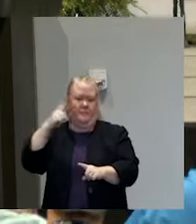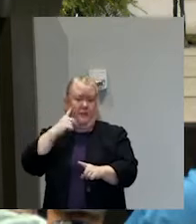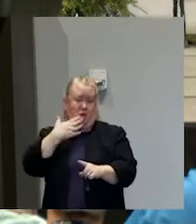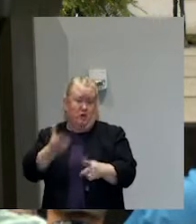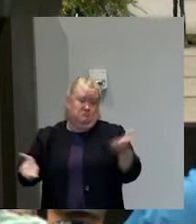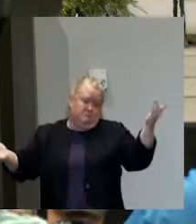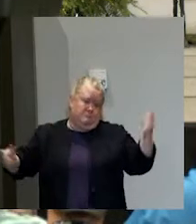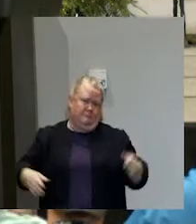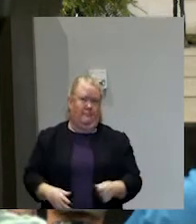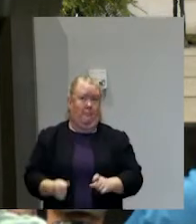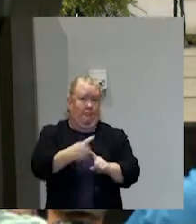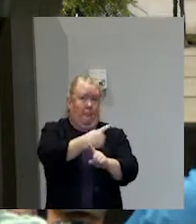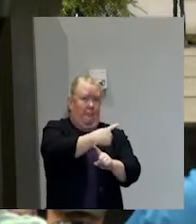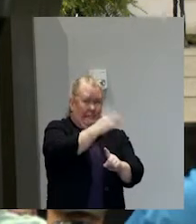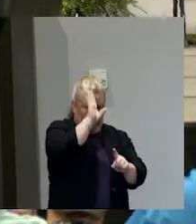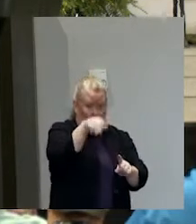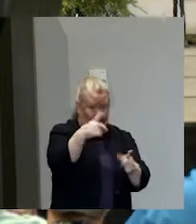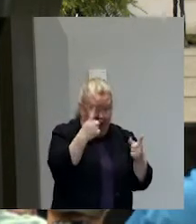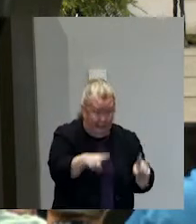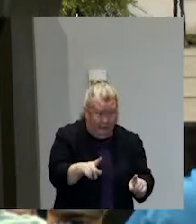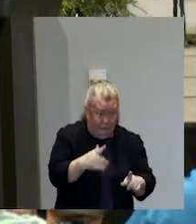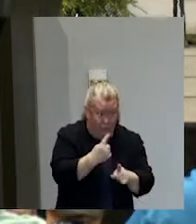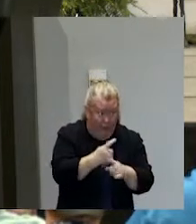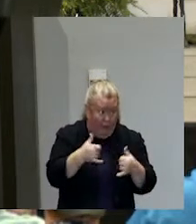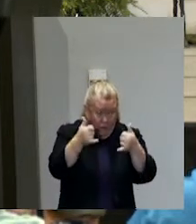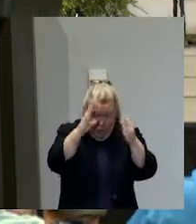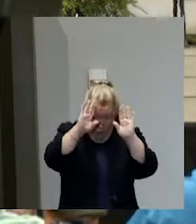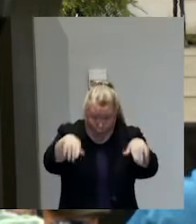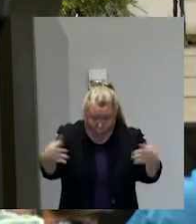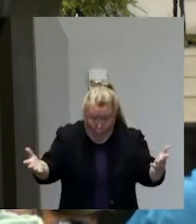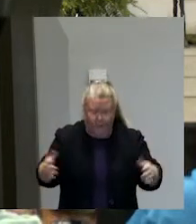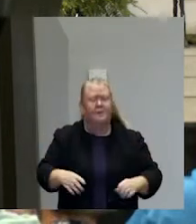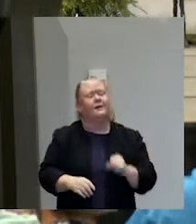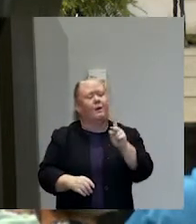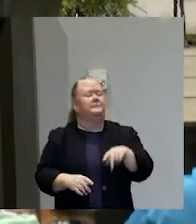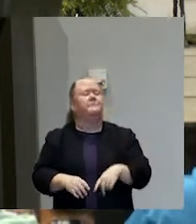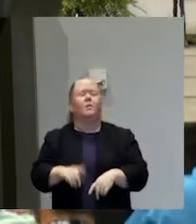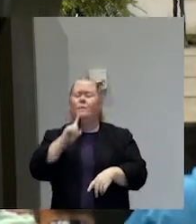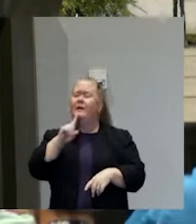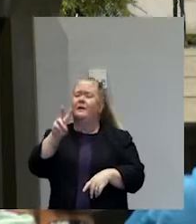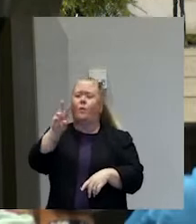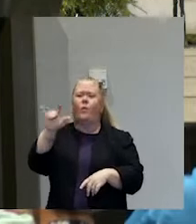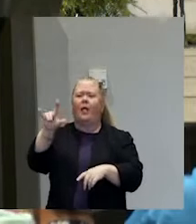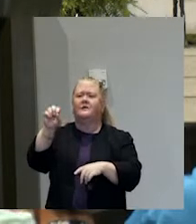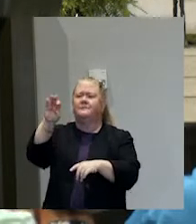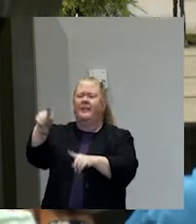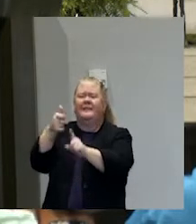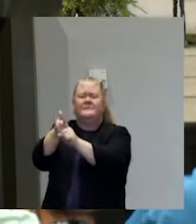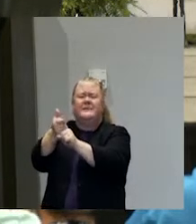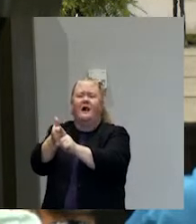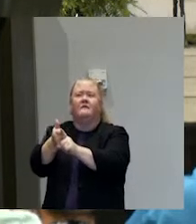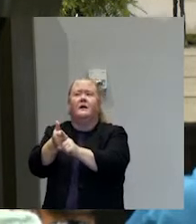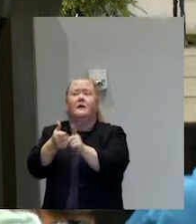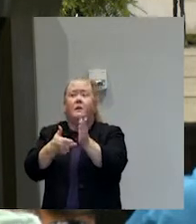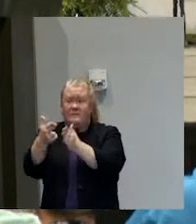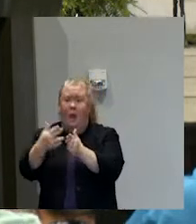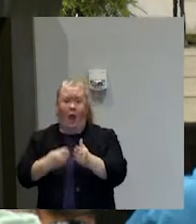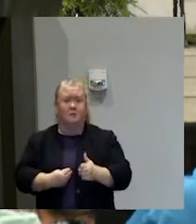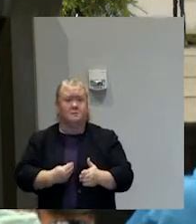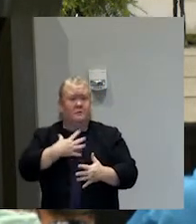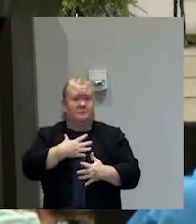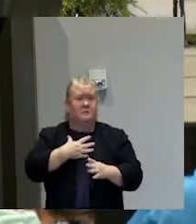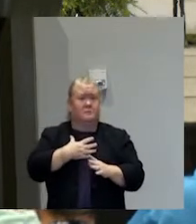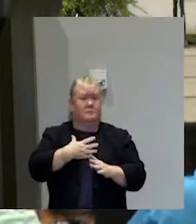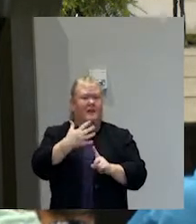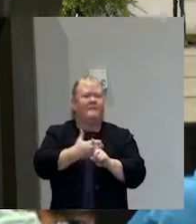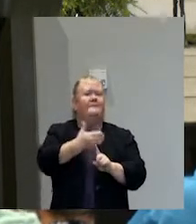Because, you heard what happened. But really, he really was an honest inspiration to me, because I'll tell you, here's a